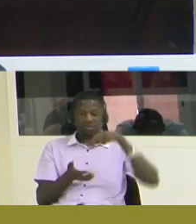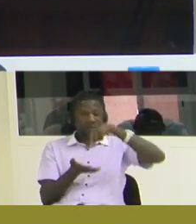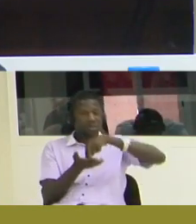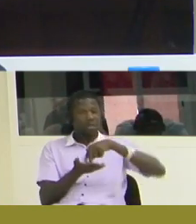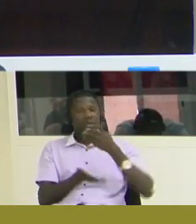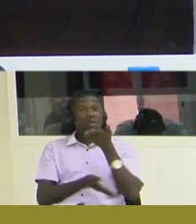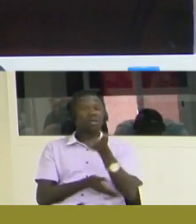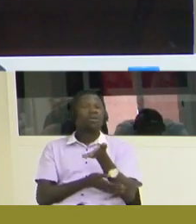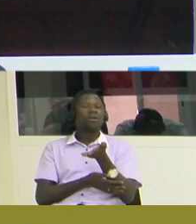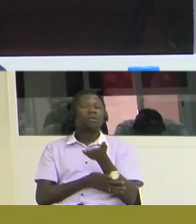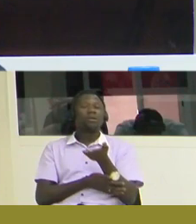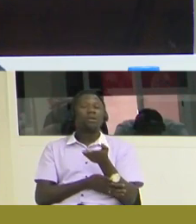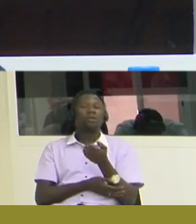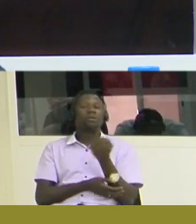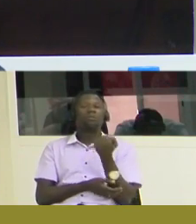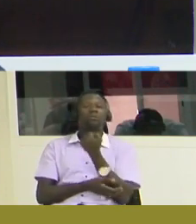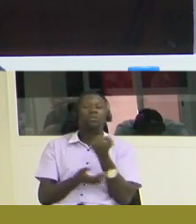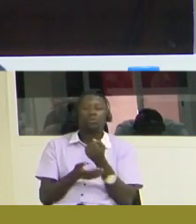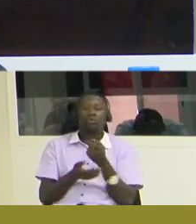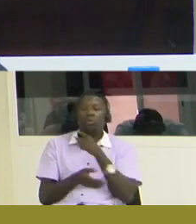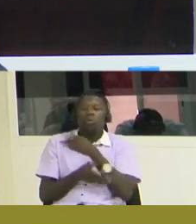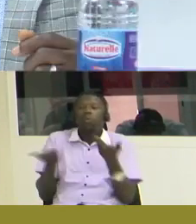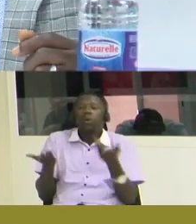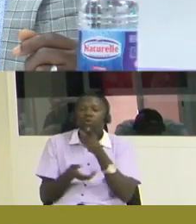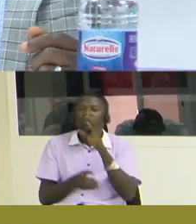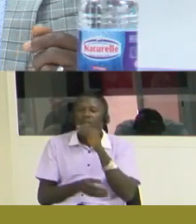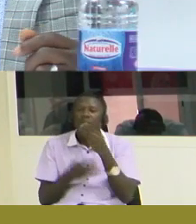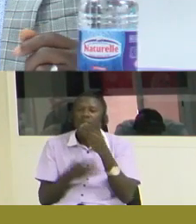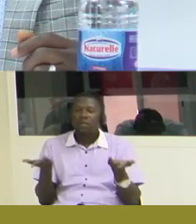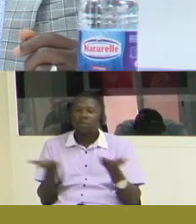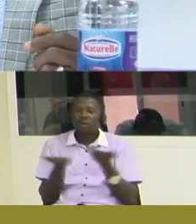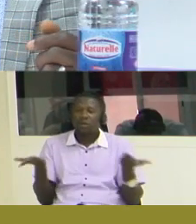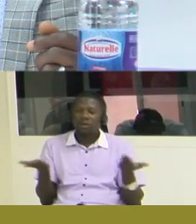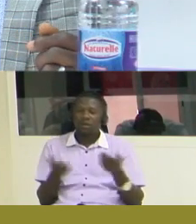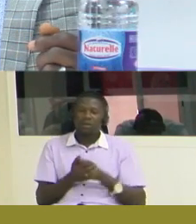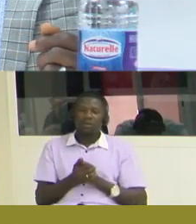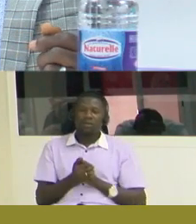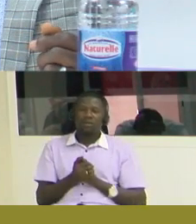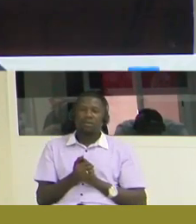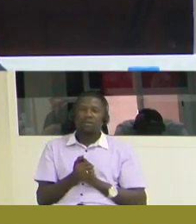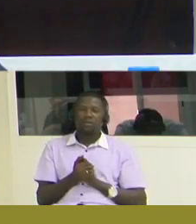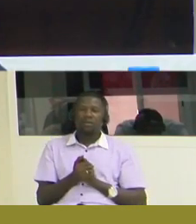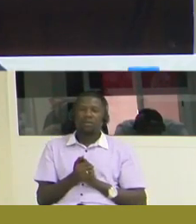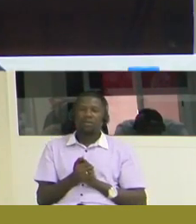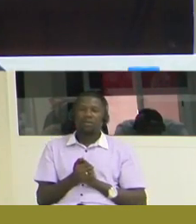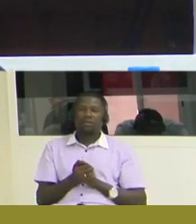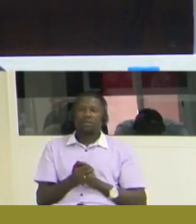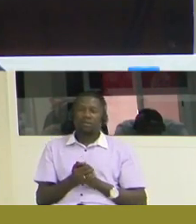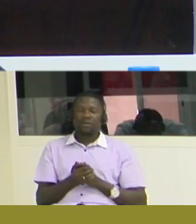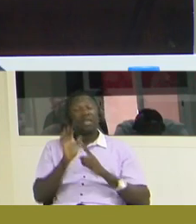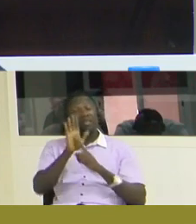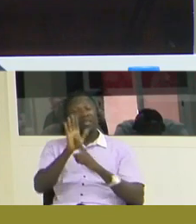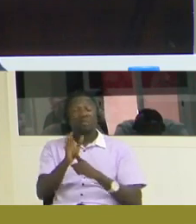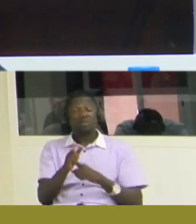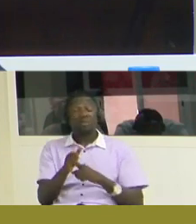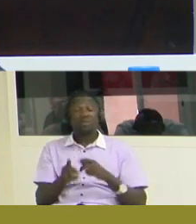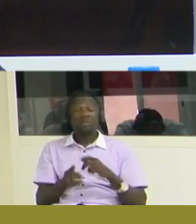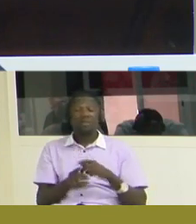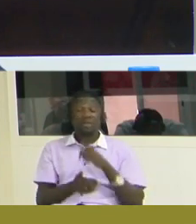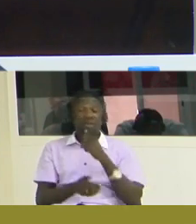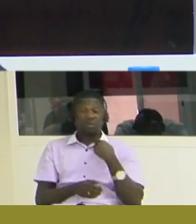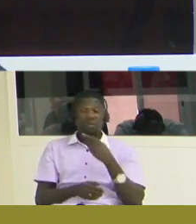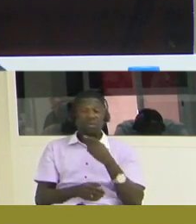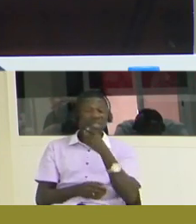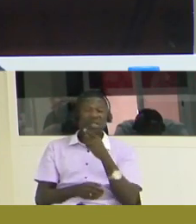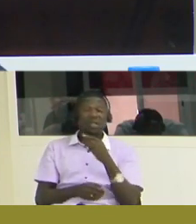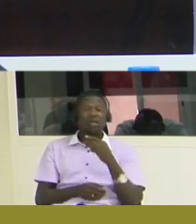because why would you say that well like the wall of Zeus a lemon bit of errata you know you will hear